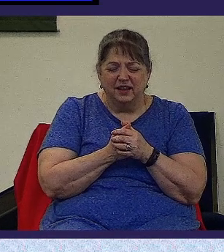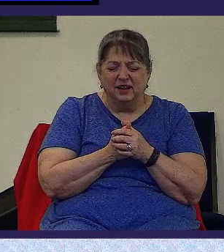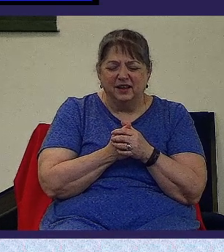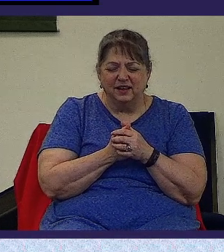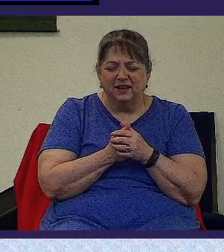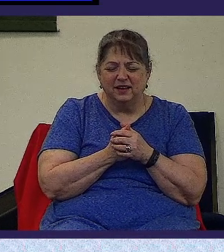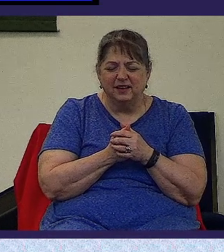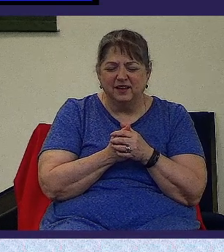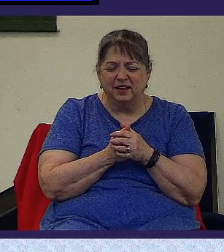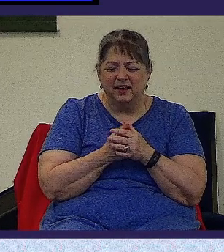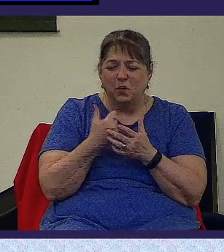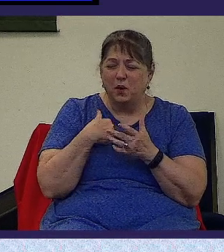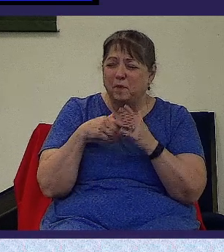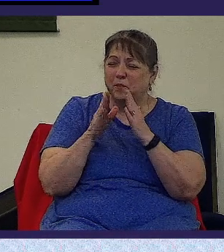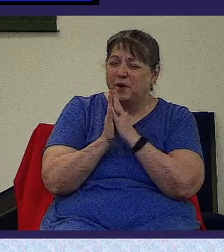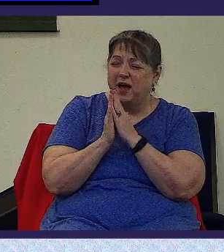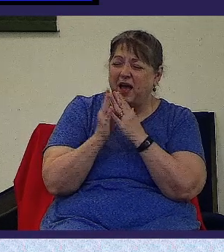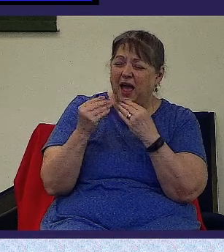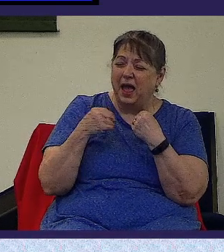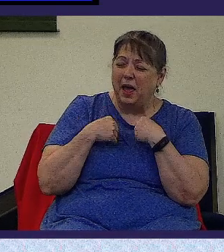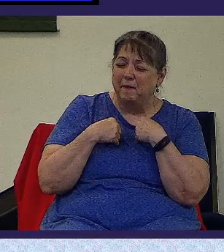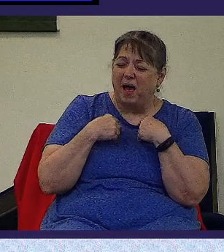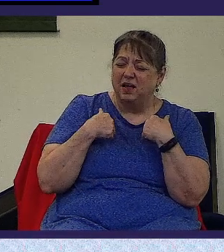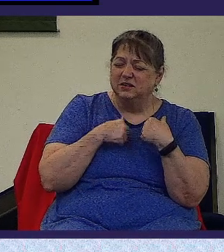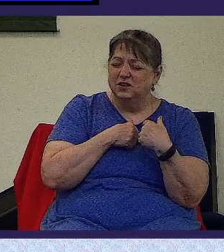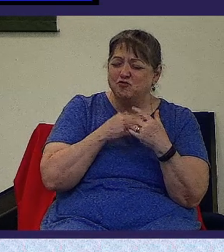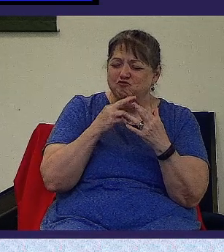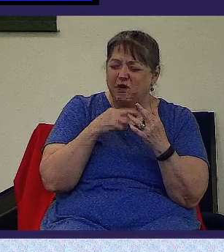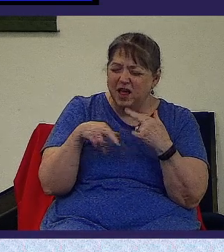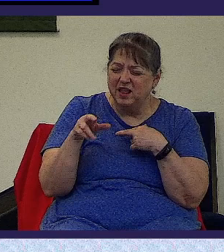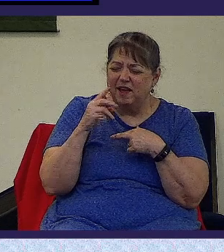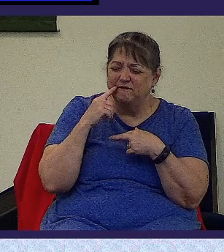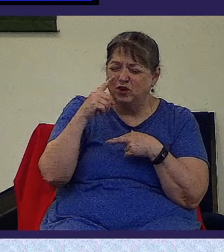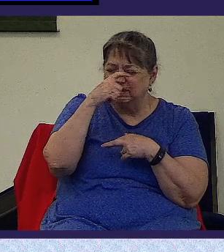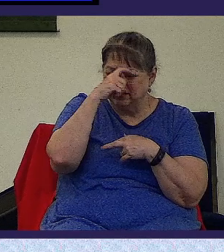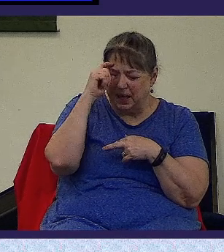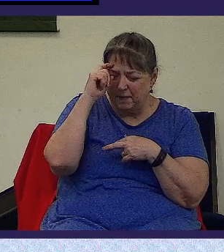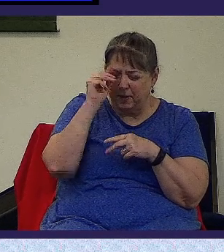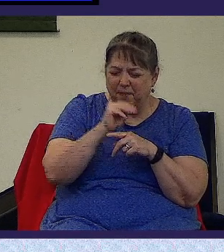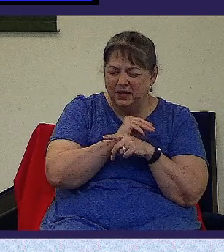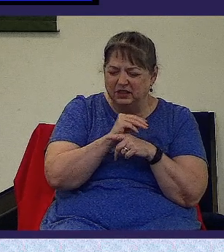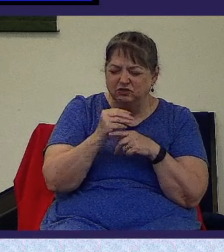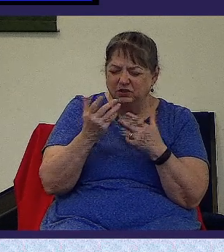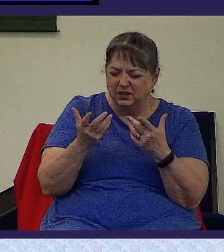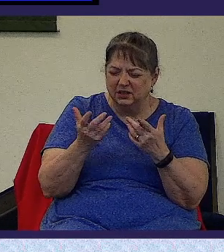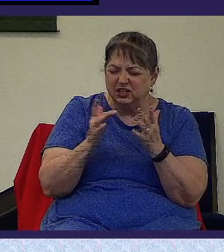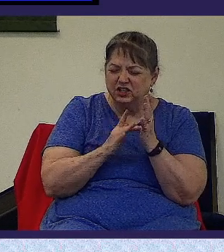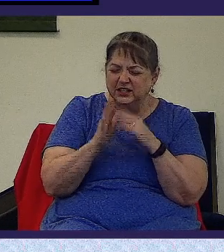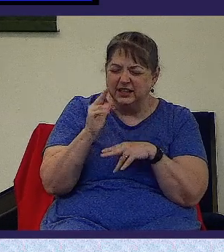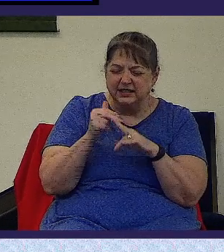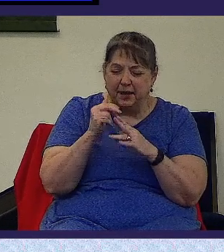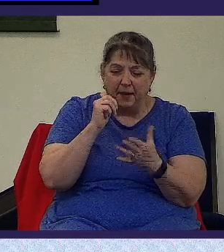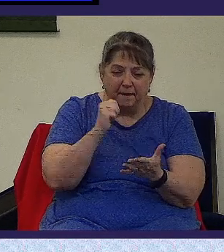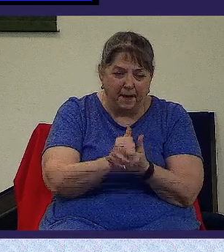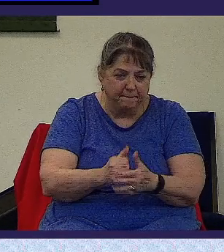and so father we pray that you prepare our hearts for that as well and we thank you for your grace and love in jesus name amen